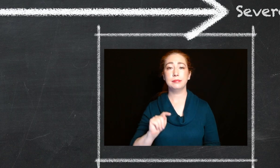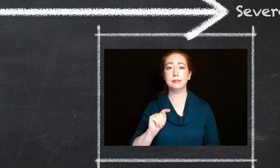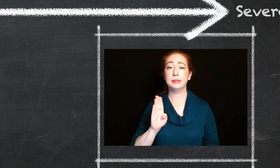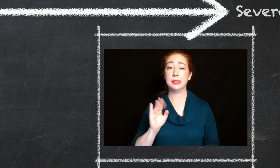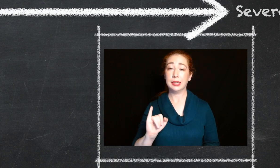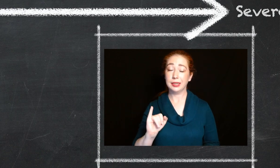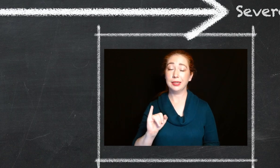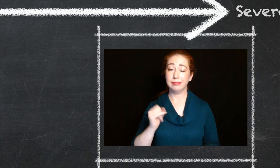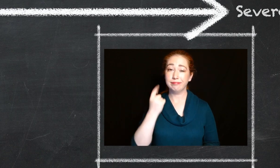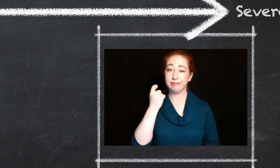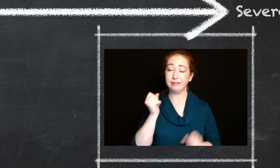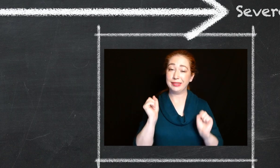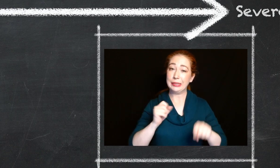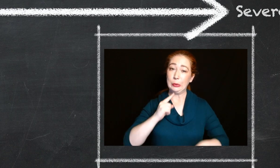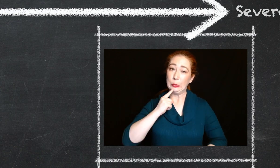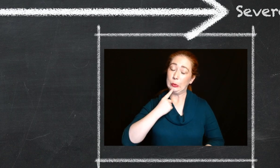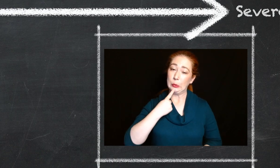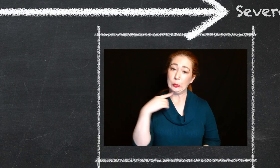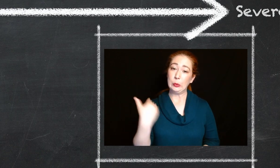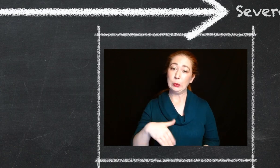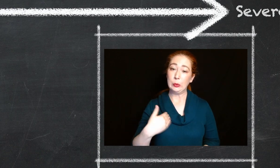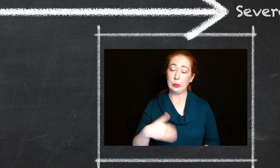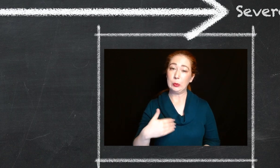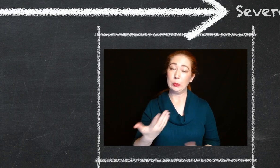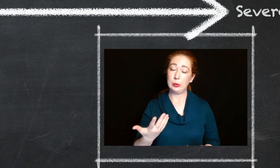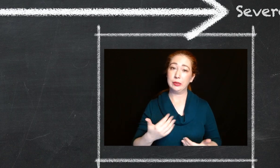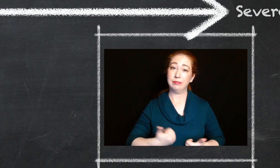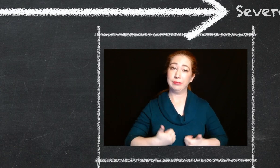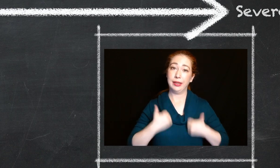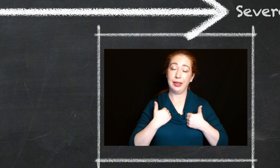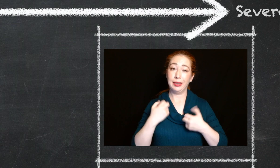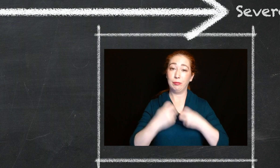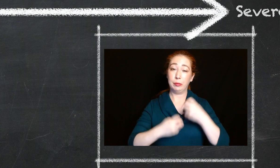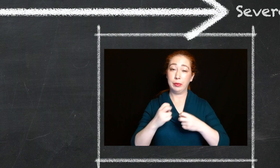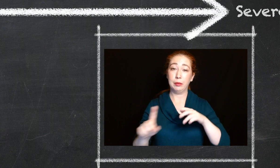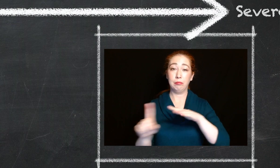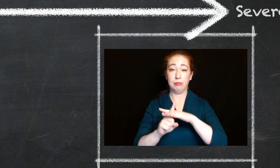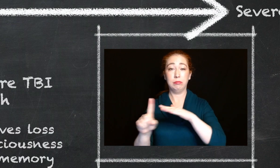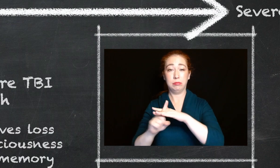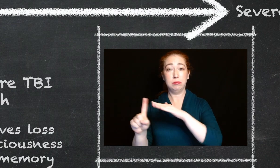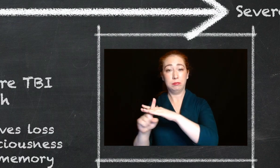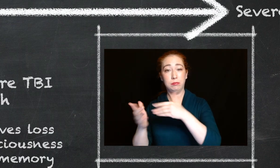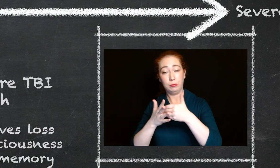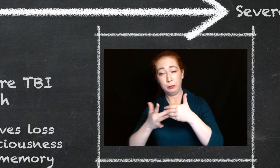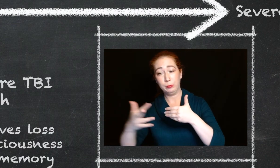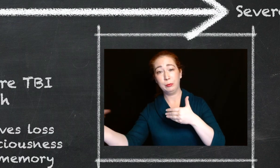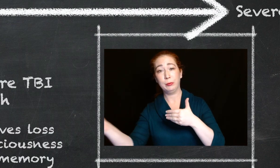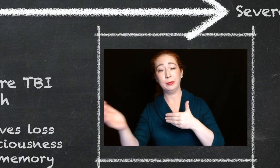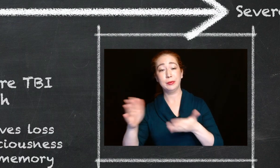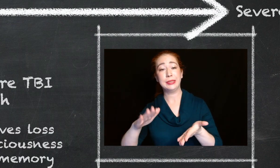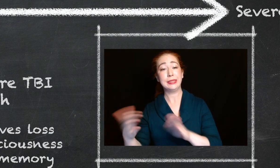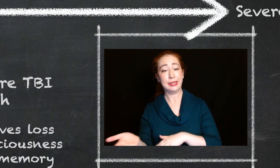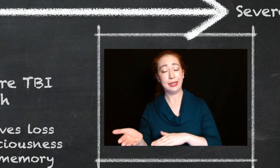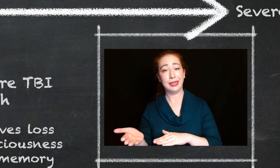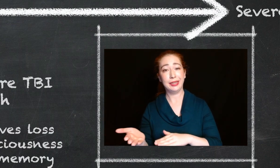A TBI can also be very severe, leading to major lifelong problems or even death.